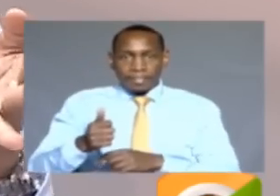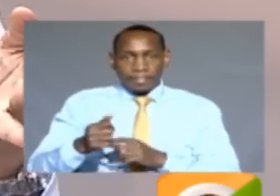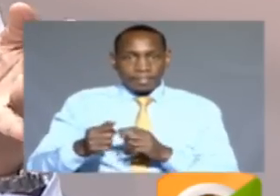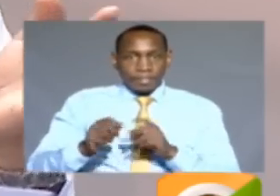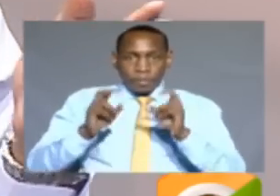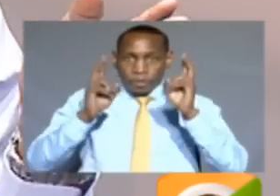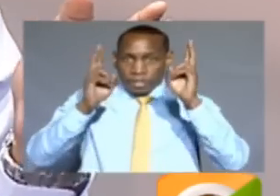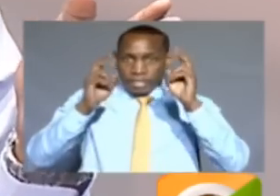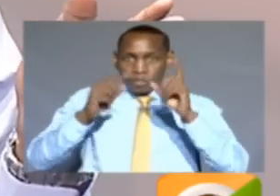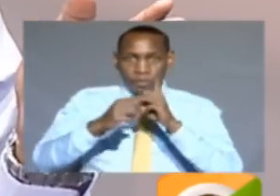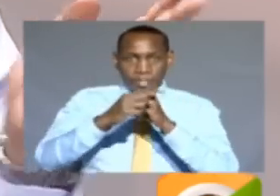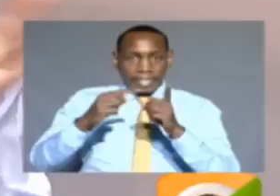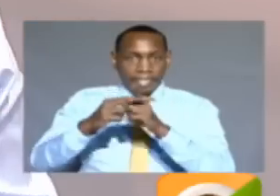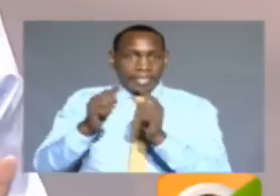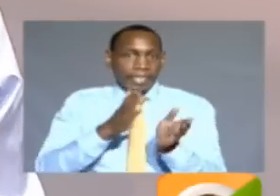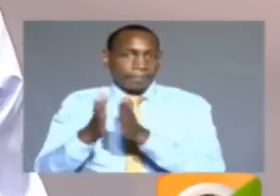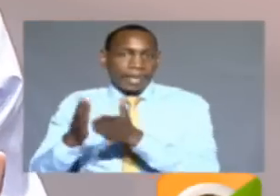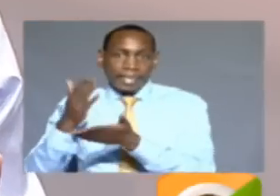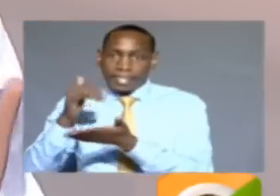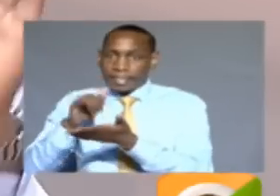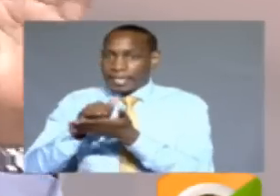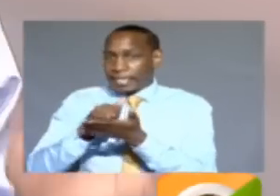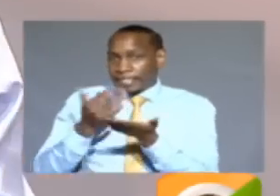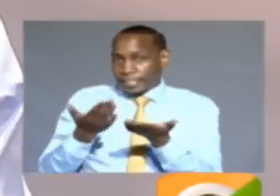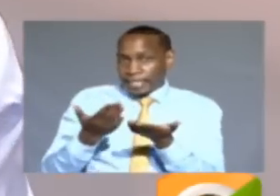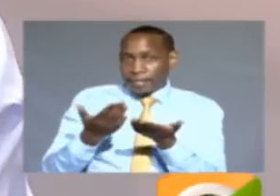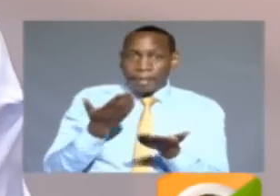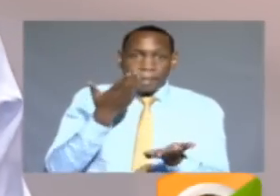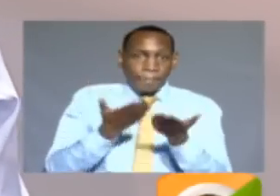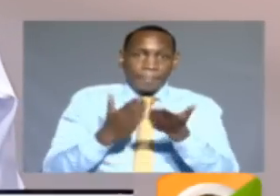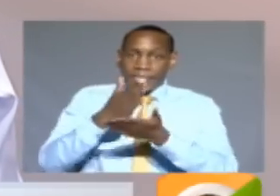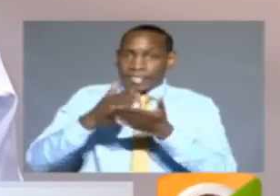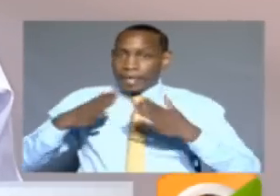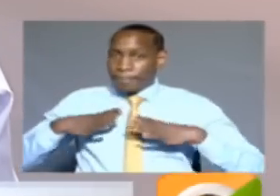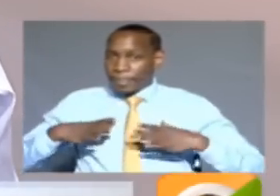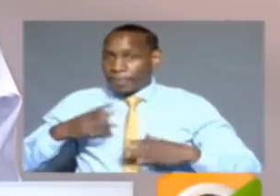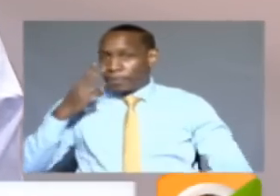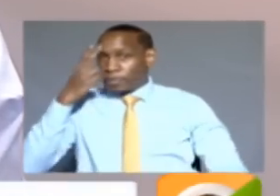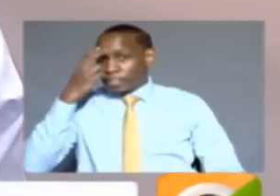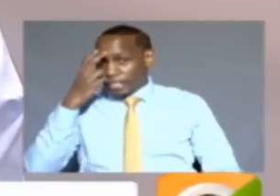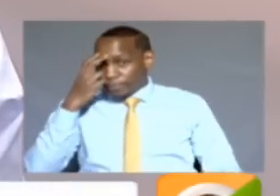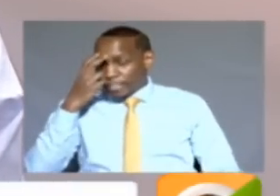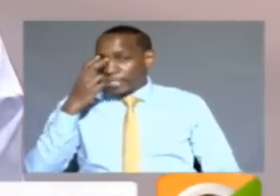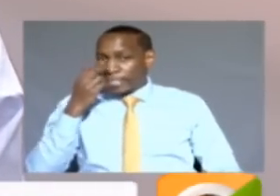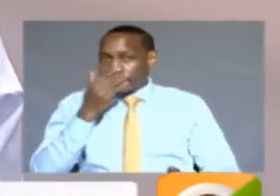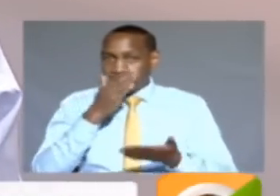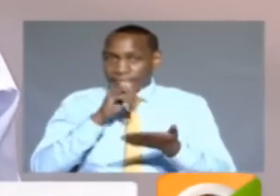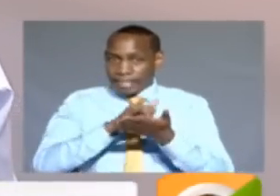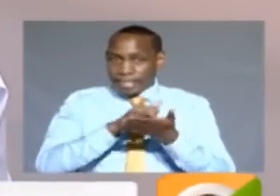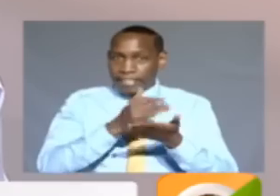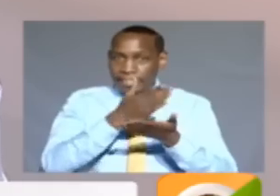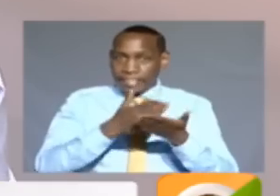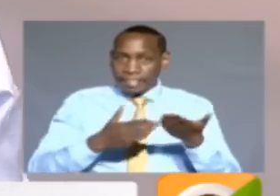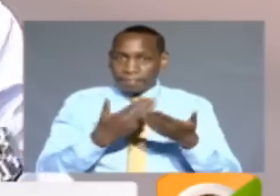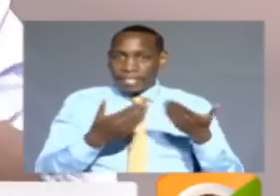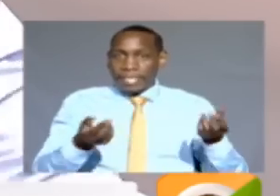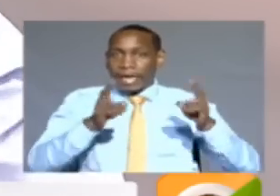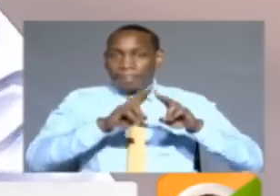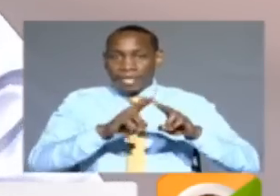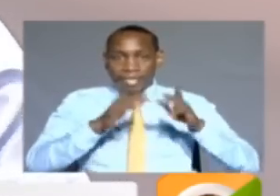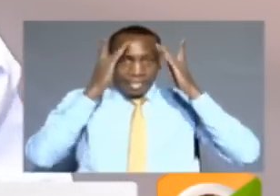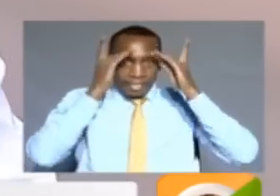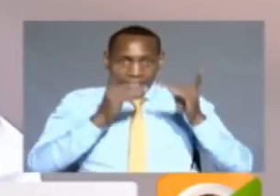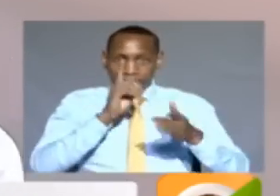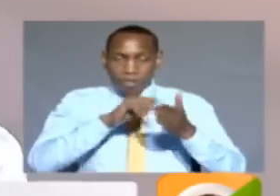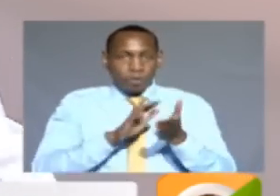plot, that it almost looks like maybe some people were suspecting something was happening, and then they decided, let's throw